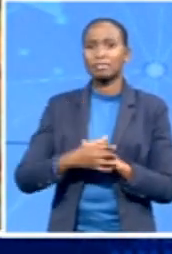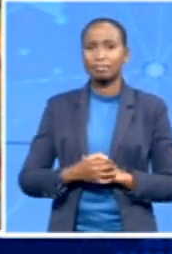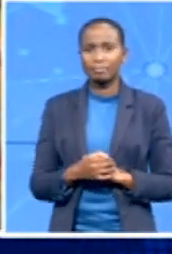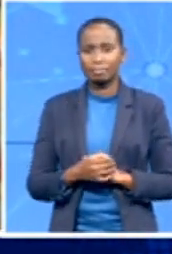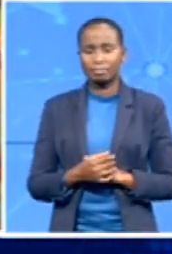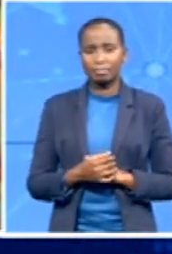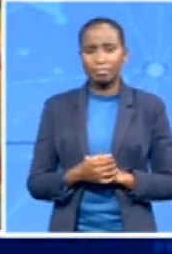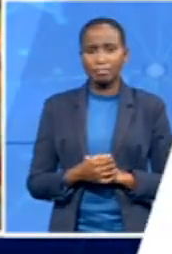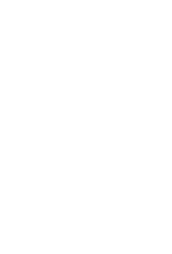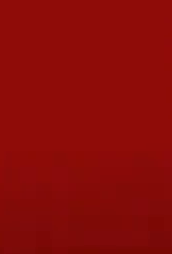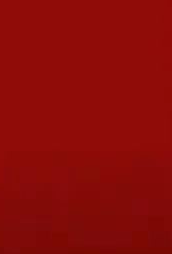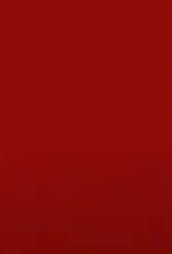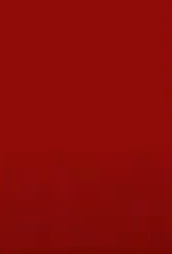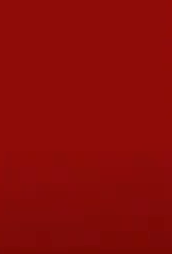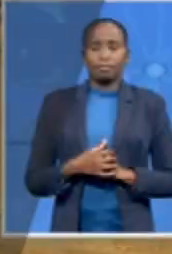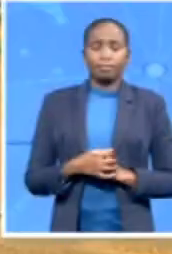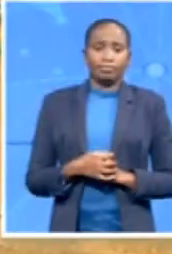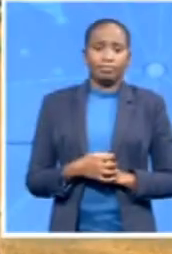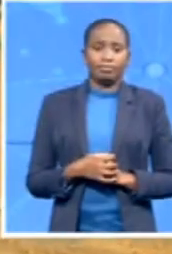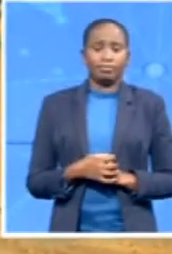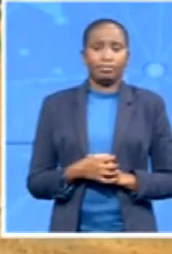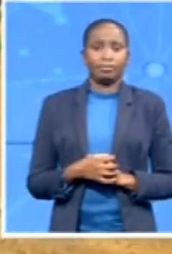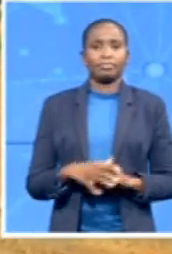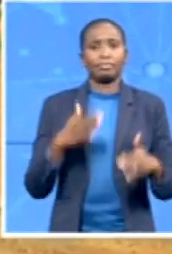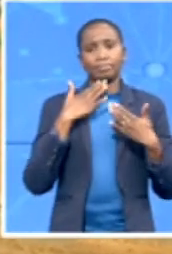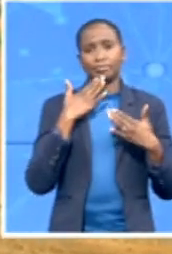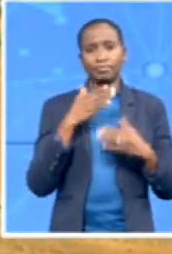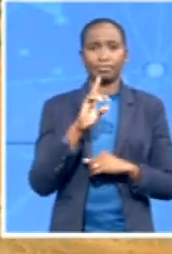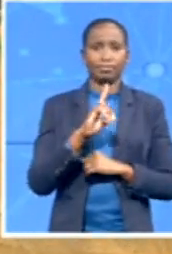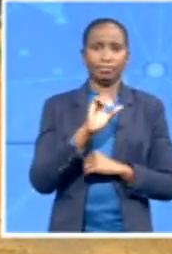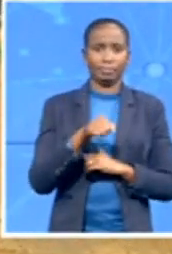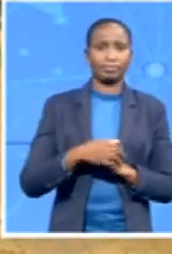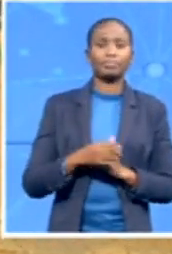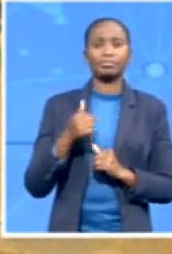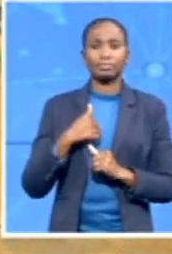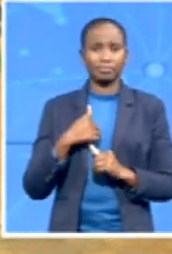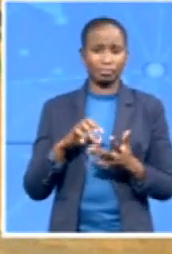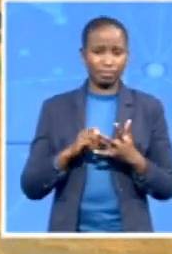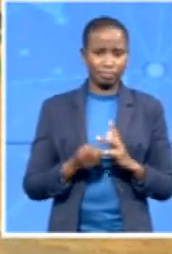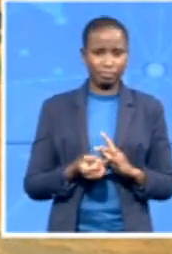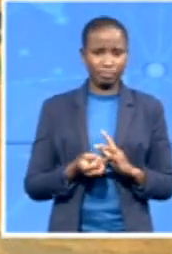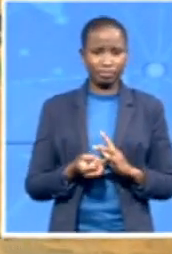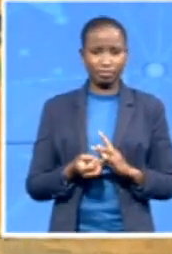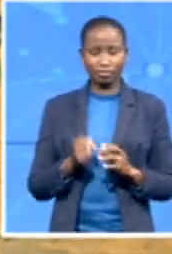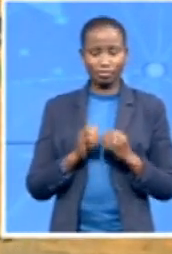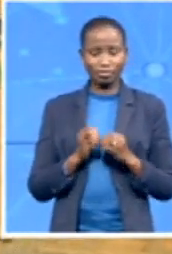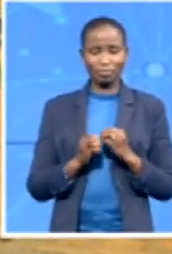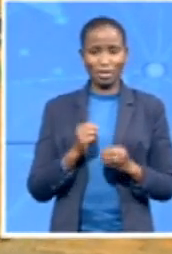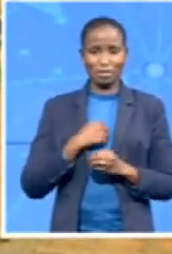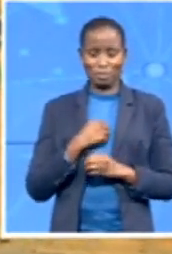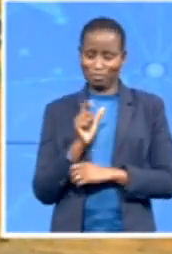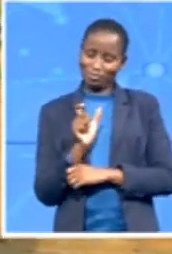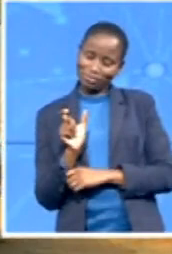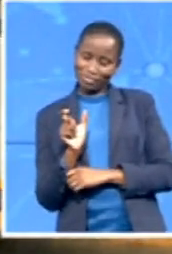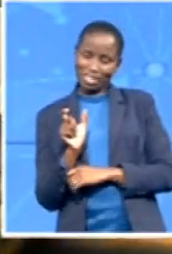Yeah. Thank you so much, Desiree. I was trying to rifle through my vocabulary to find words to describe the state of